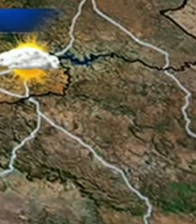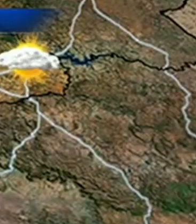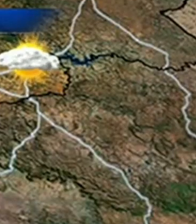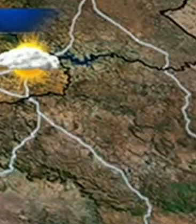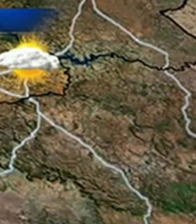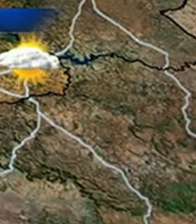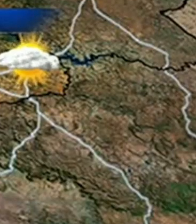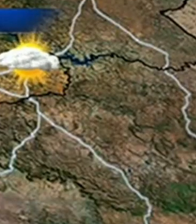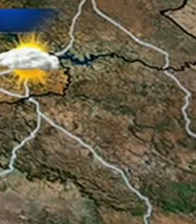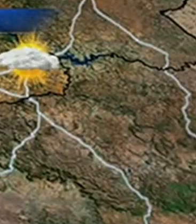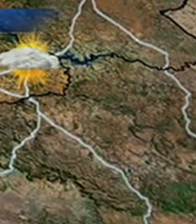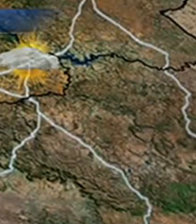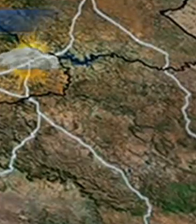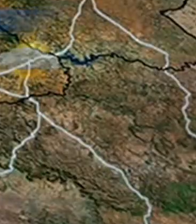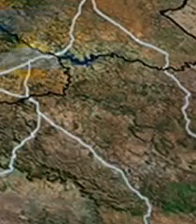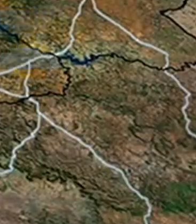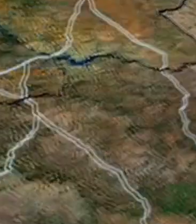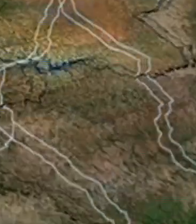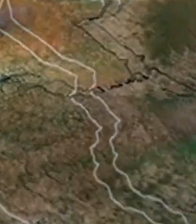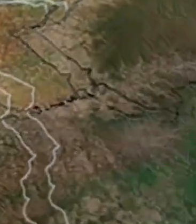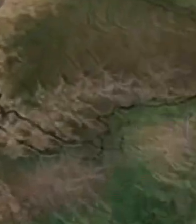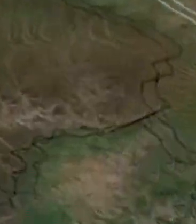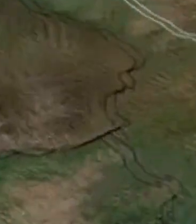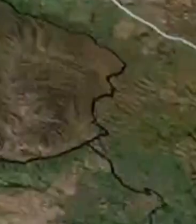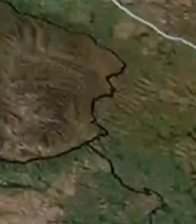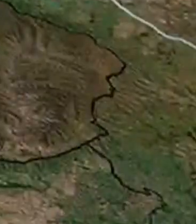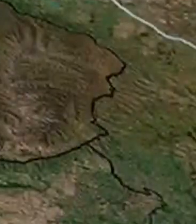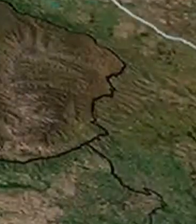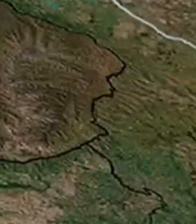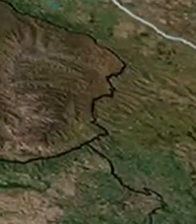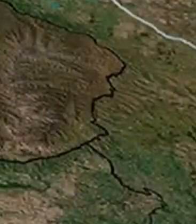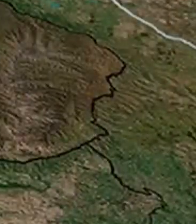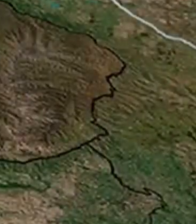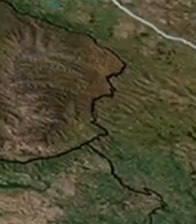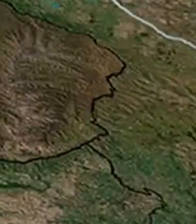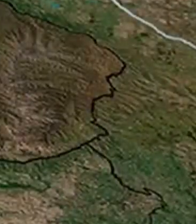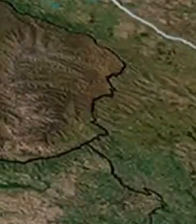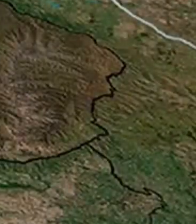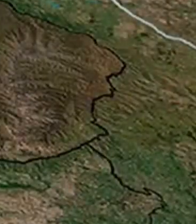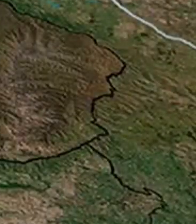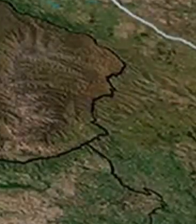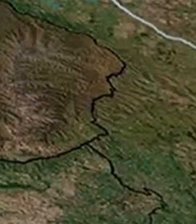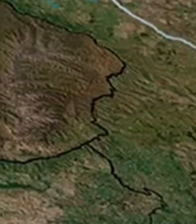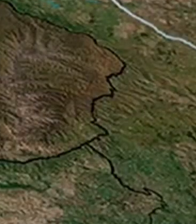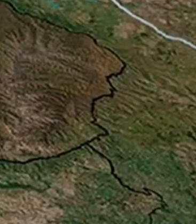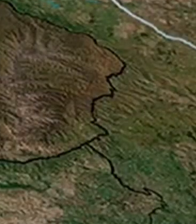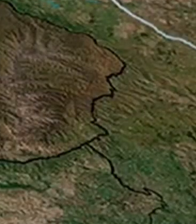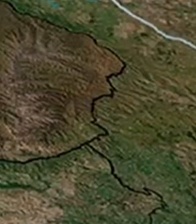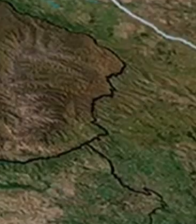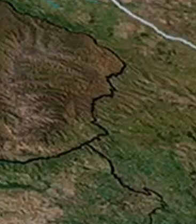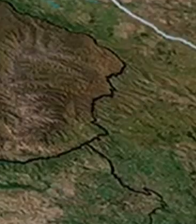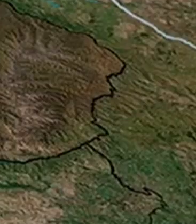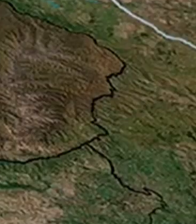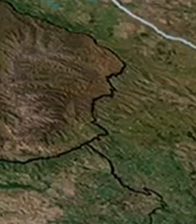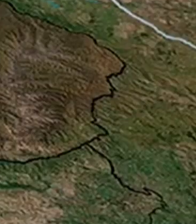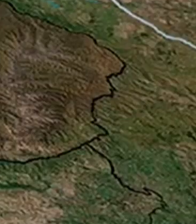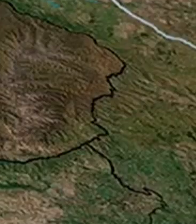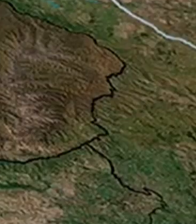27 fa DR e tla be ke mo go digrata di le 24 re lebele province ya kwa Free State teng go